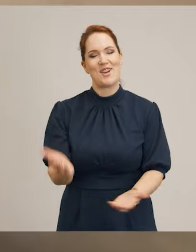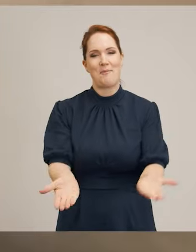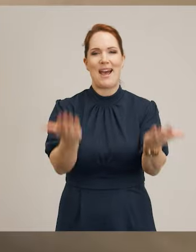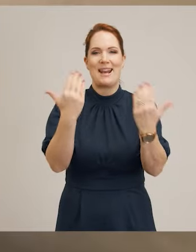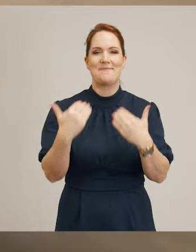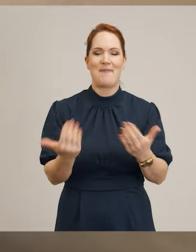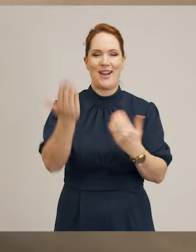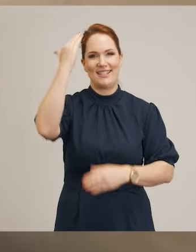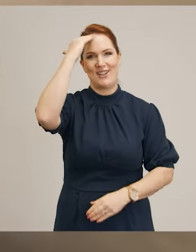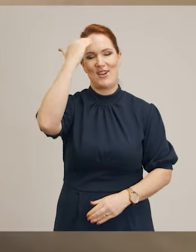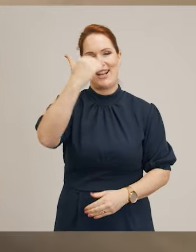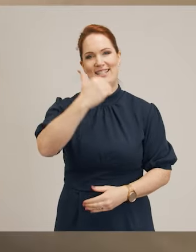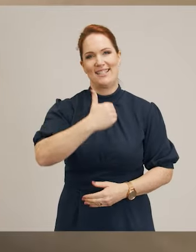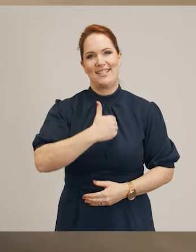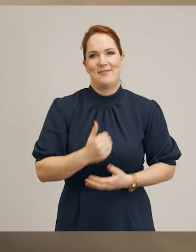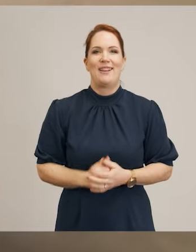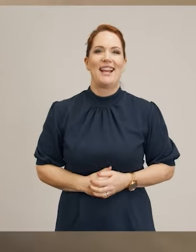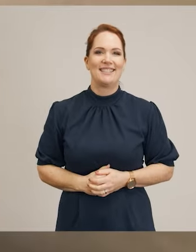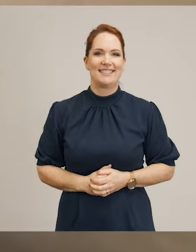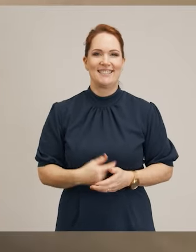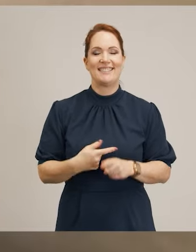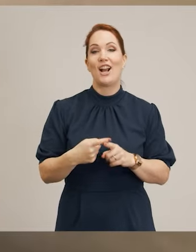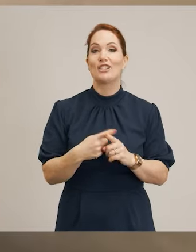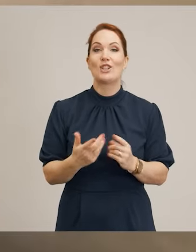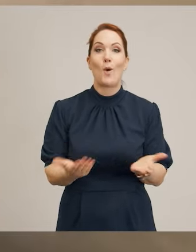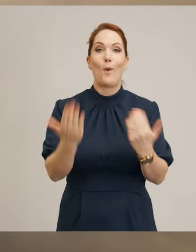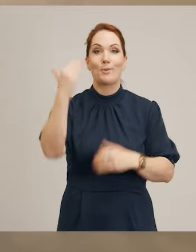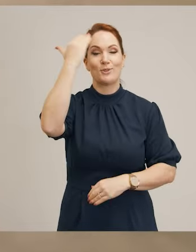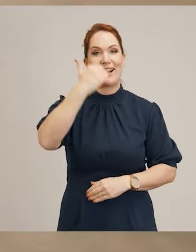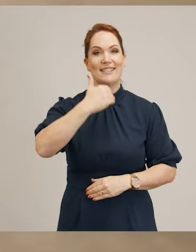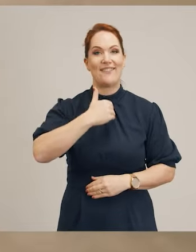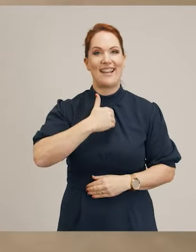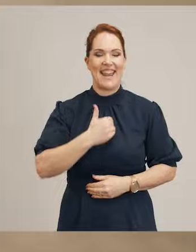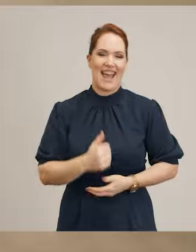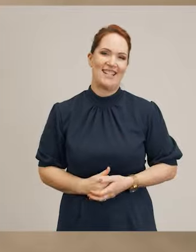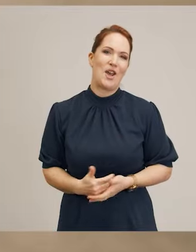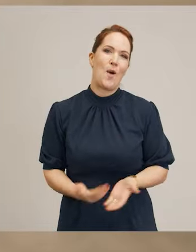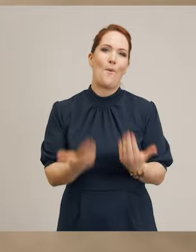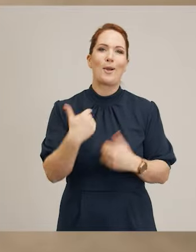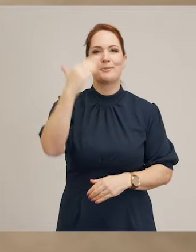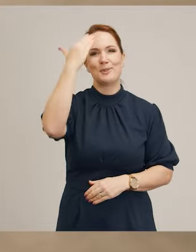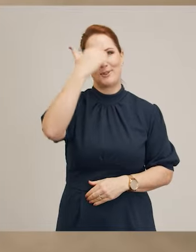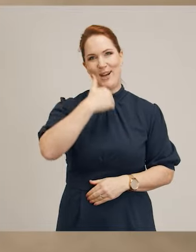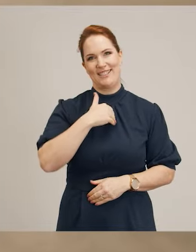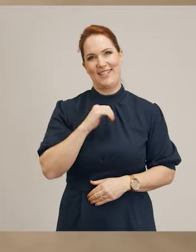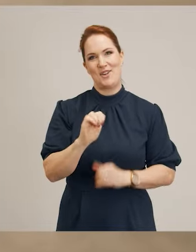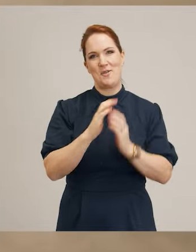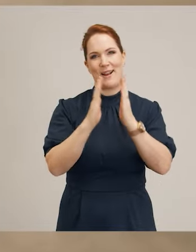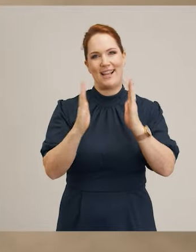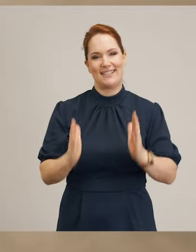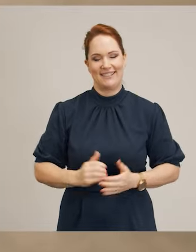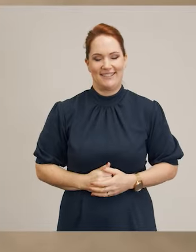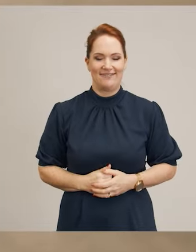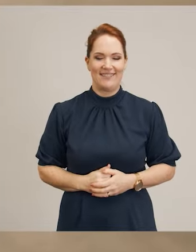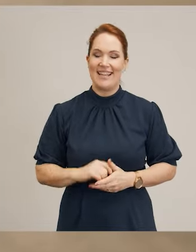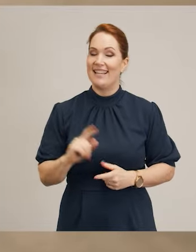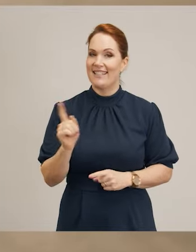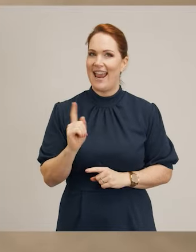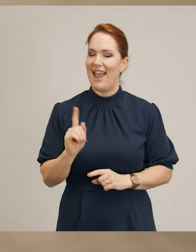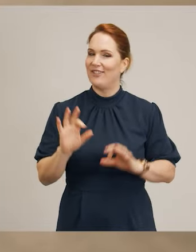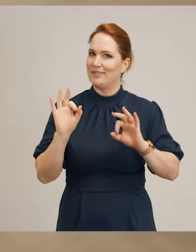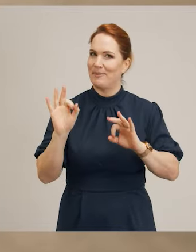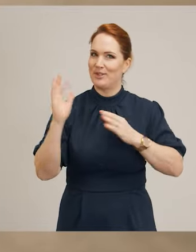Kare mai, ki te aka o aroha noa. Welcome to Grace Vineyard Church and welcome to Grace at Your Place. We have got a